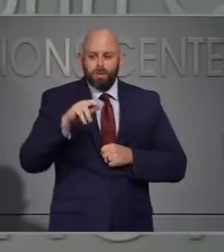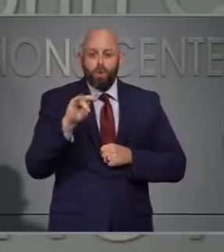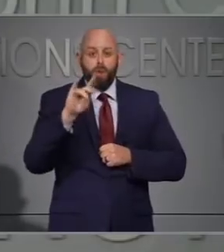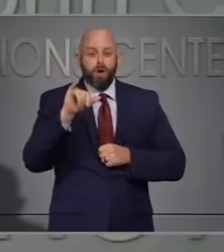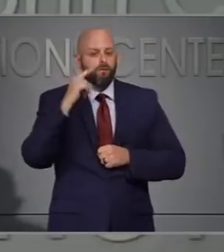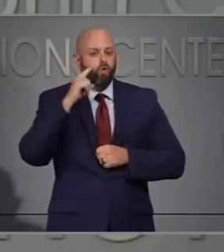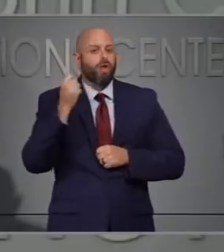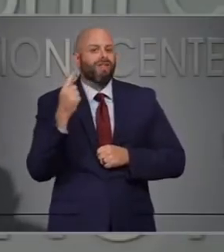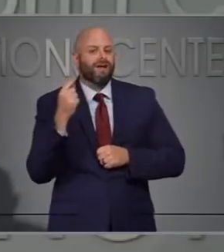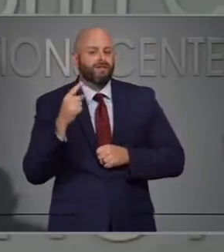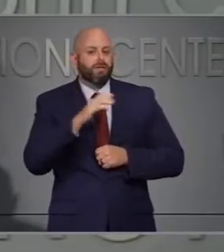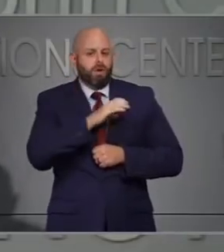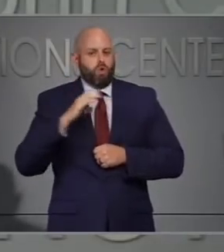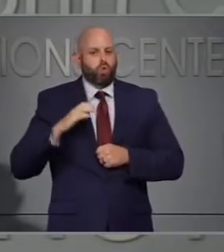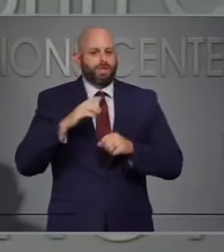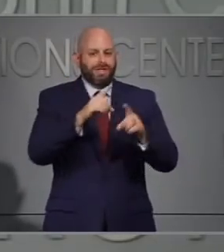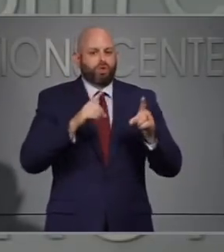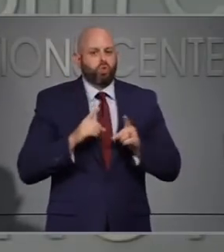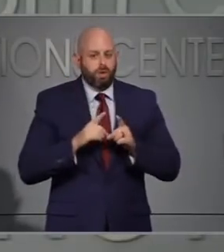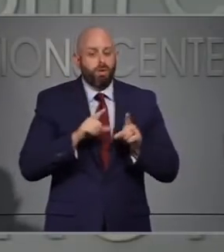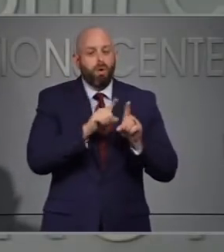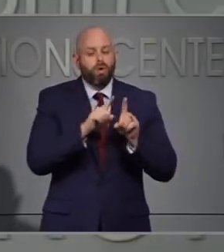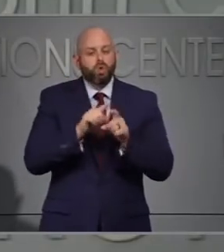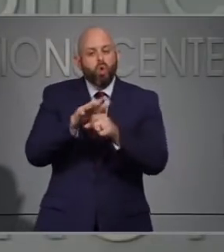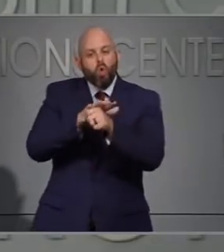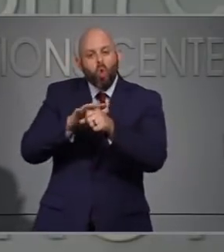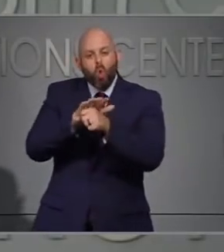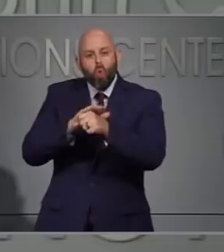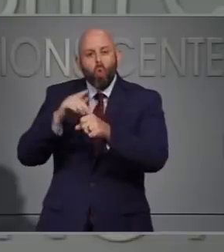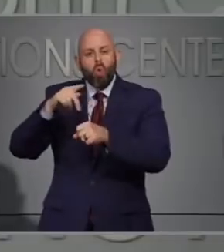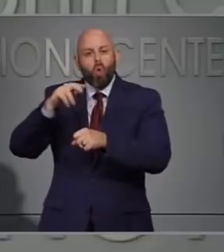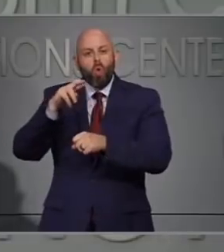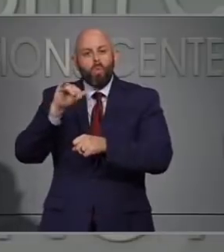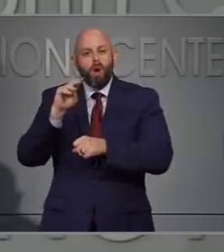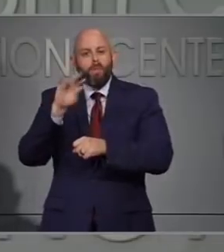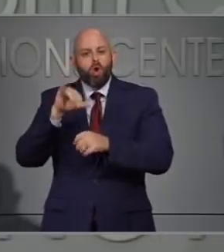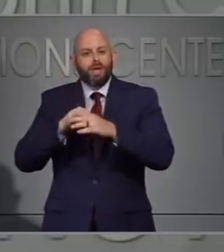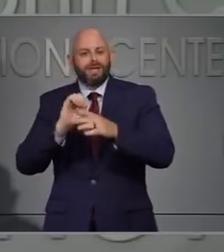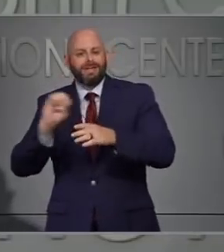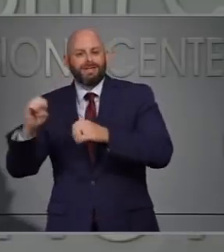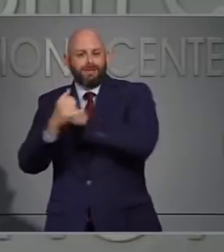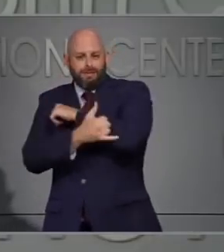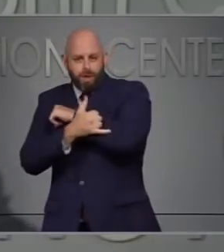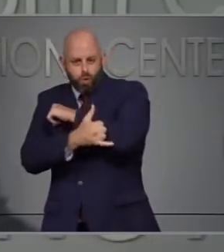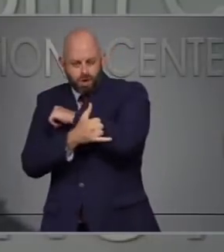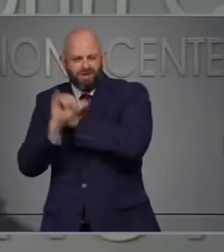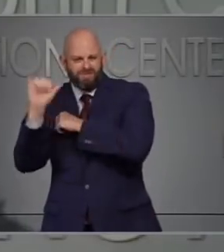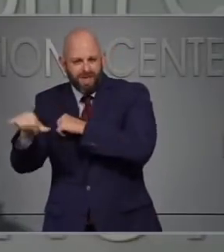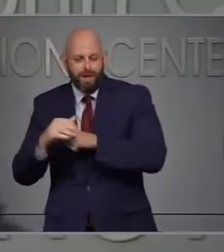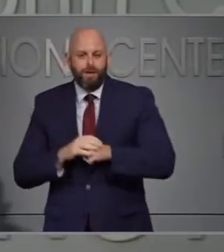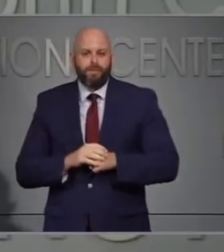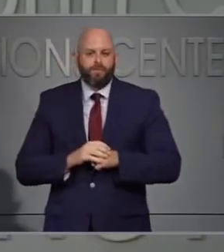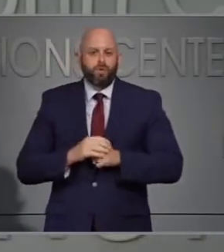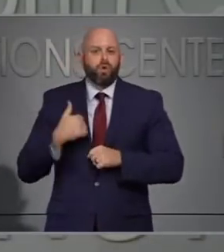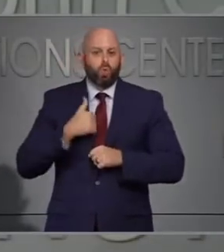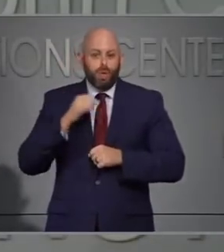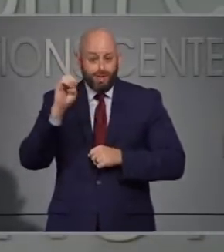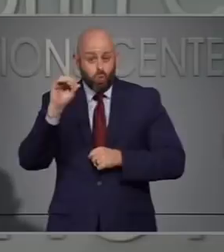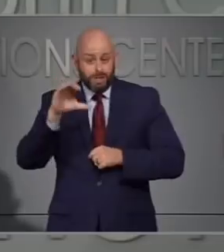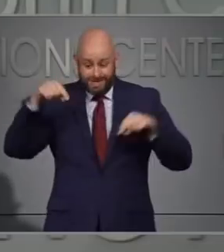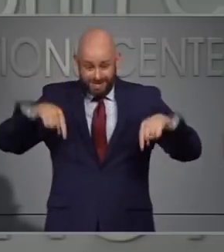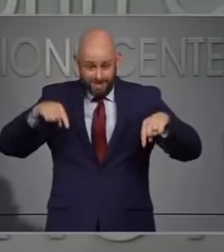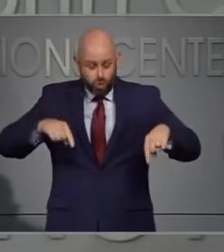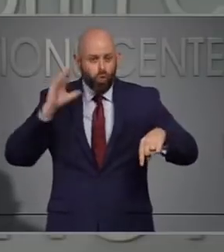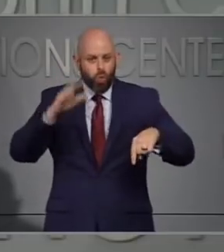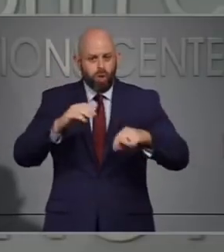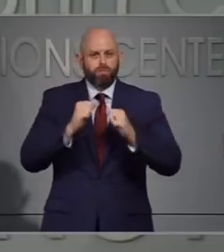Congressional District, as well as a local primary in one of our eastern counties. The State Emergency Operations Center will be activated to